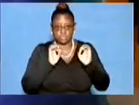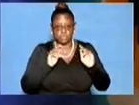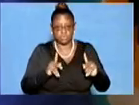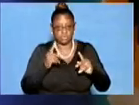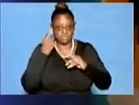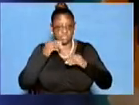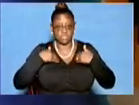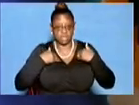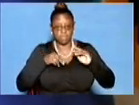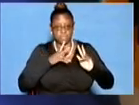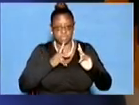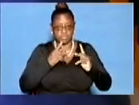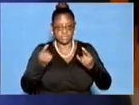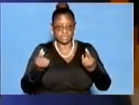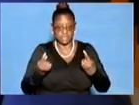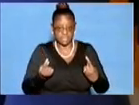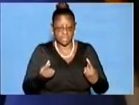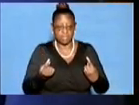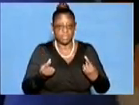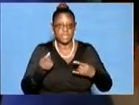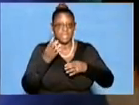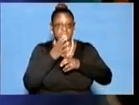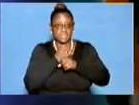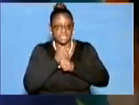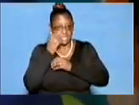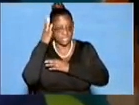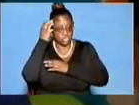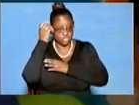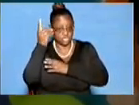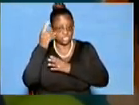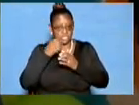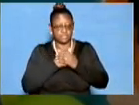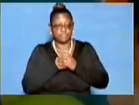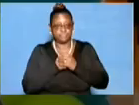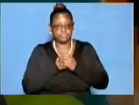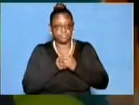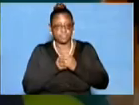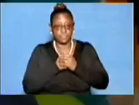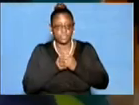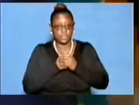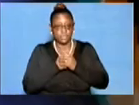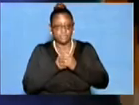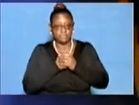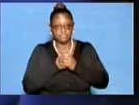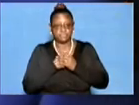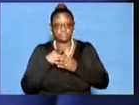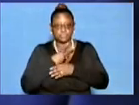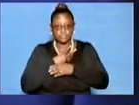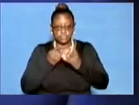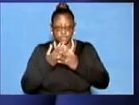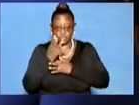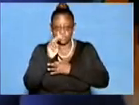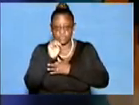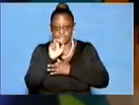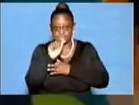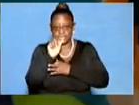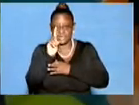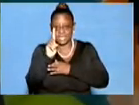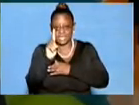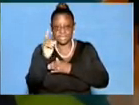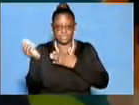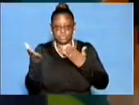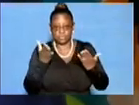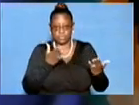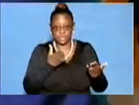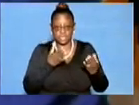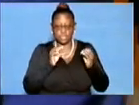country to be able to access education. And we, through NAD, are bringing